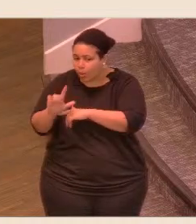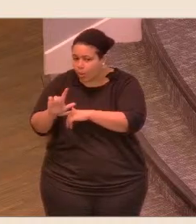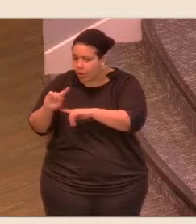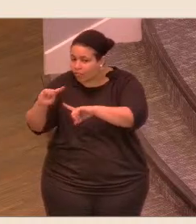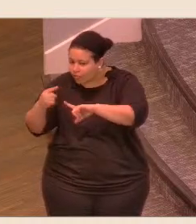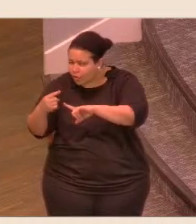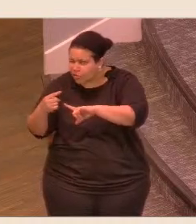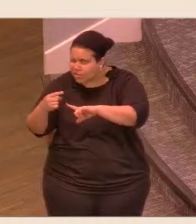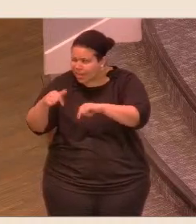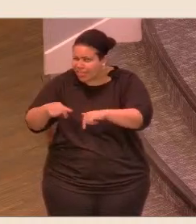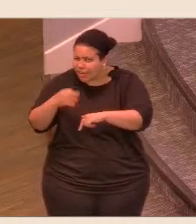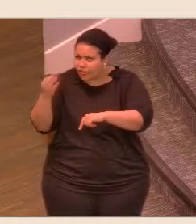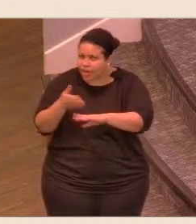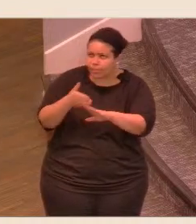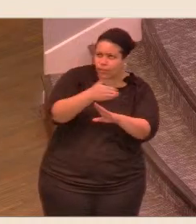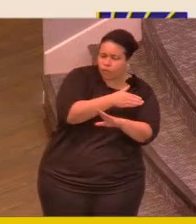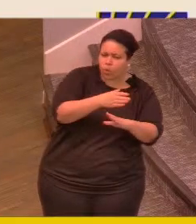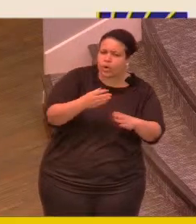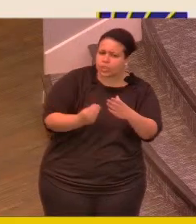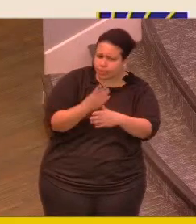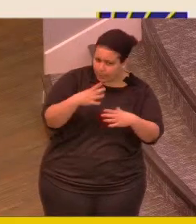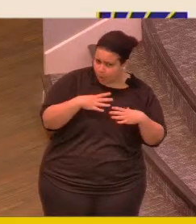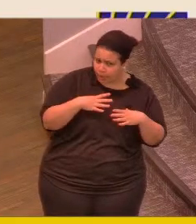it's the Friday before spring break.